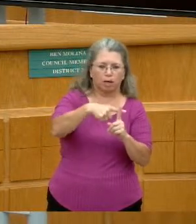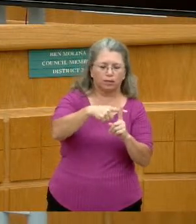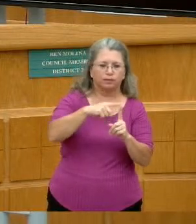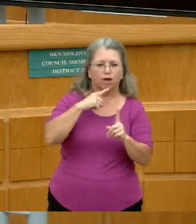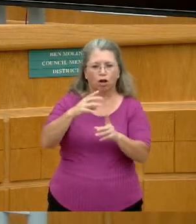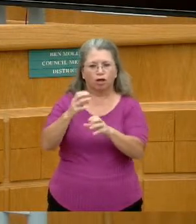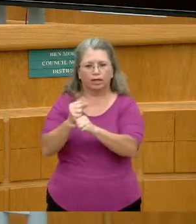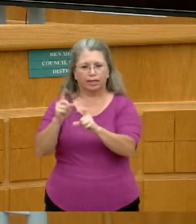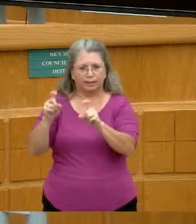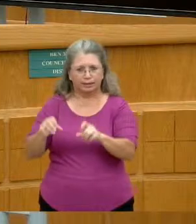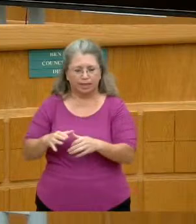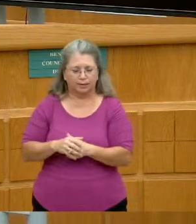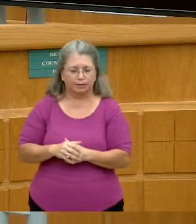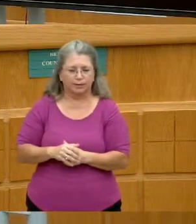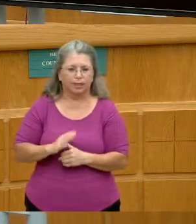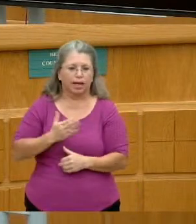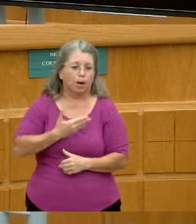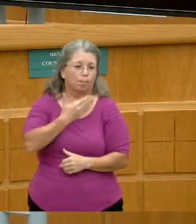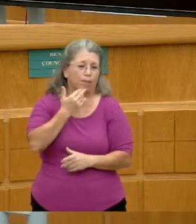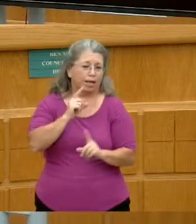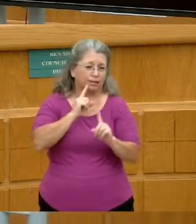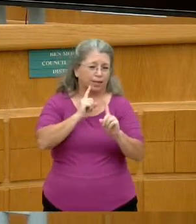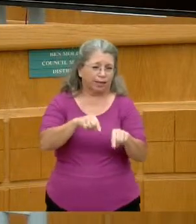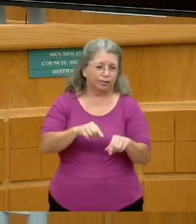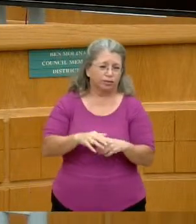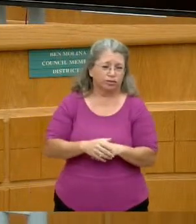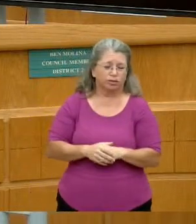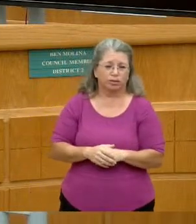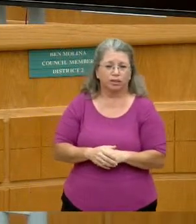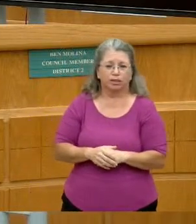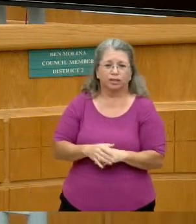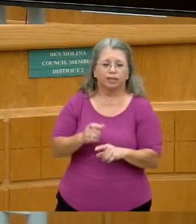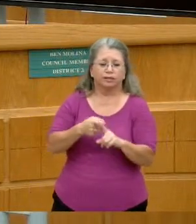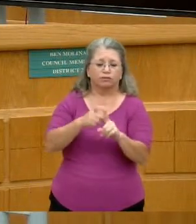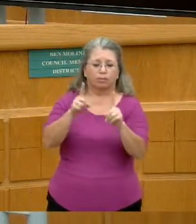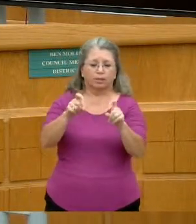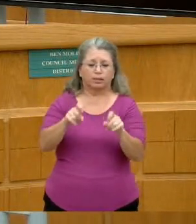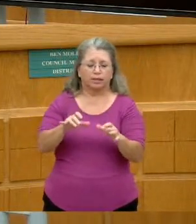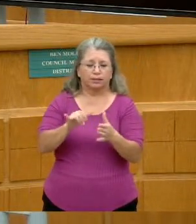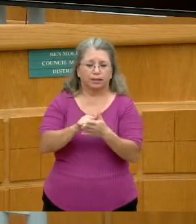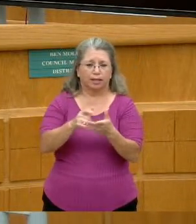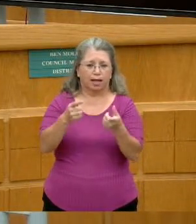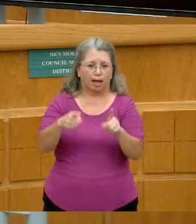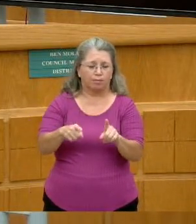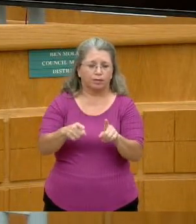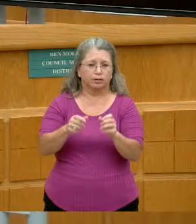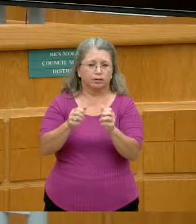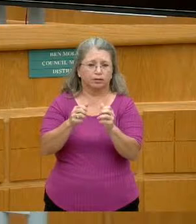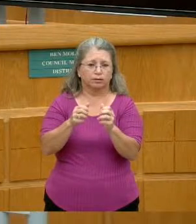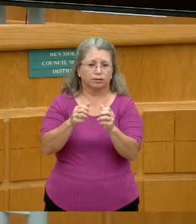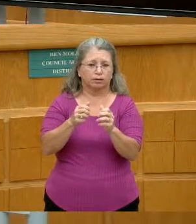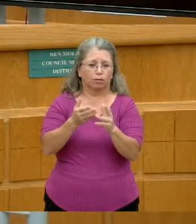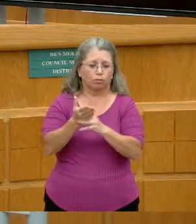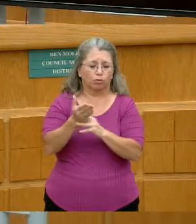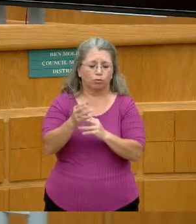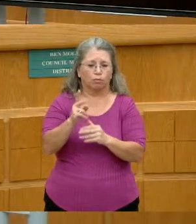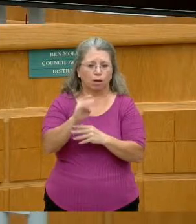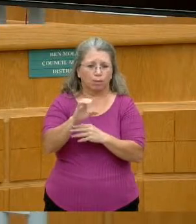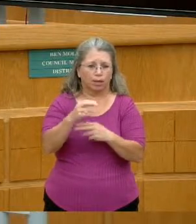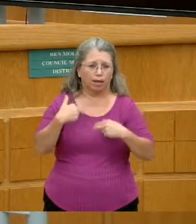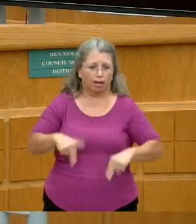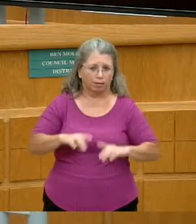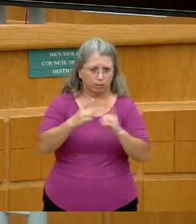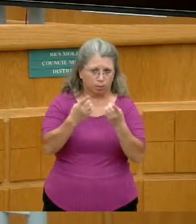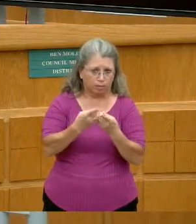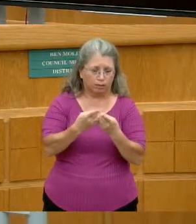answer we have from that comes from the testing that's done by the public health department here. And on average, about 30% of